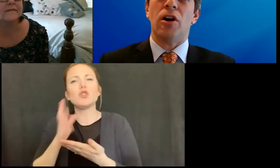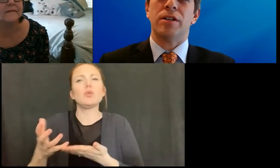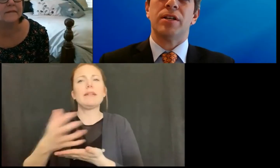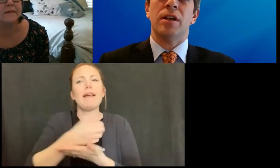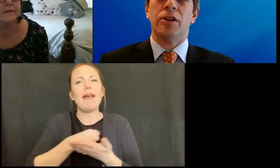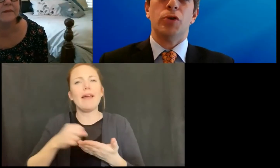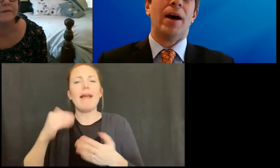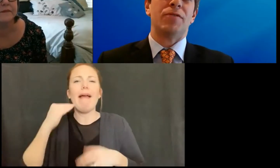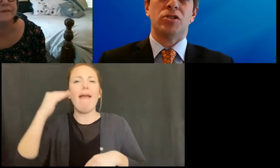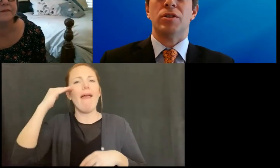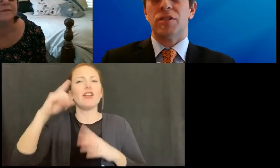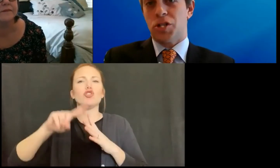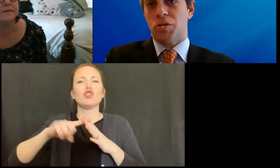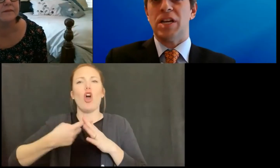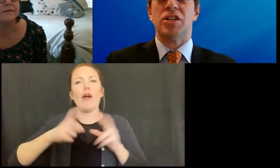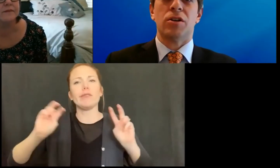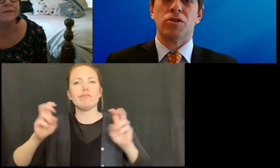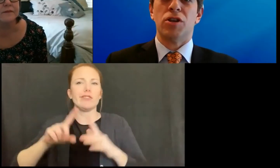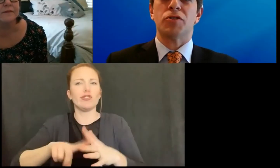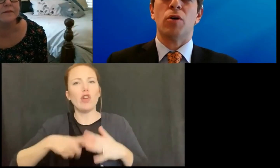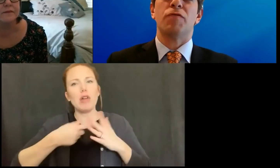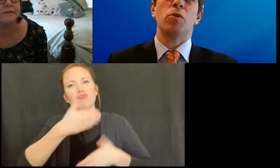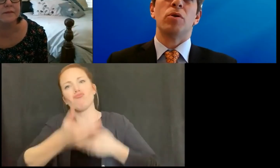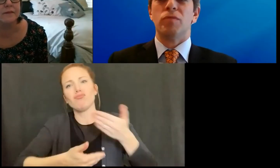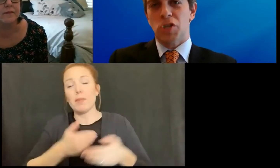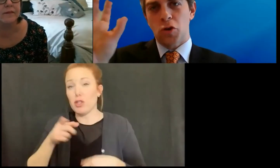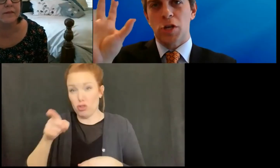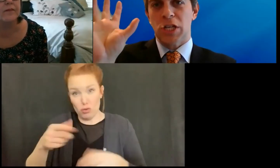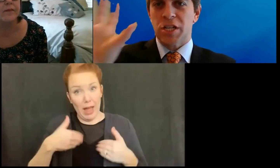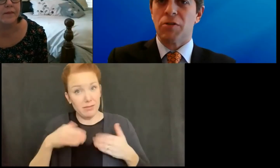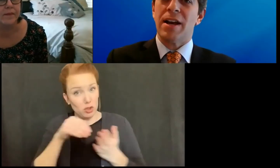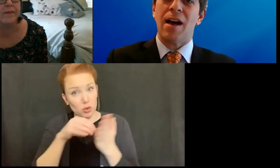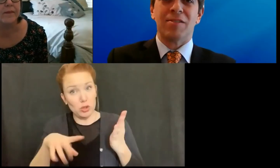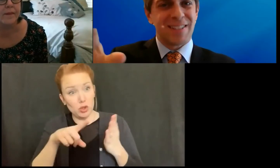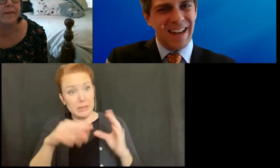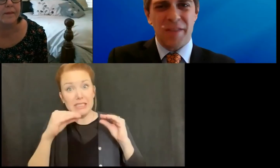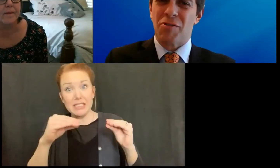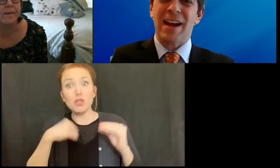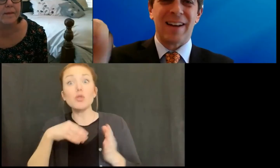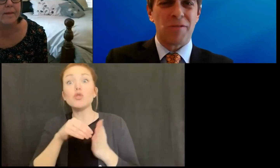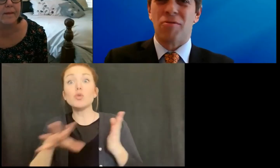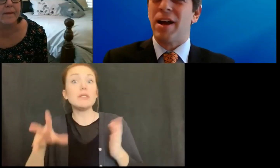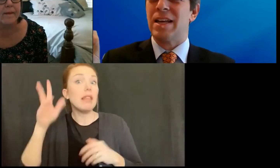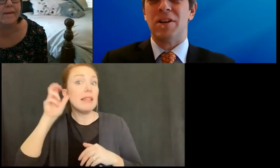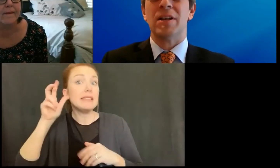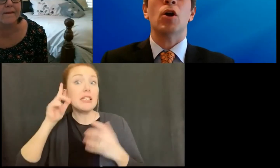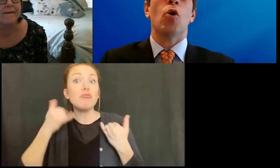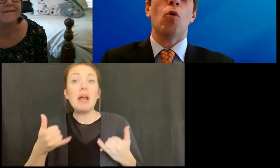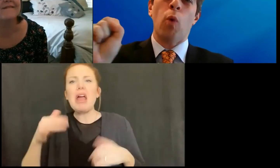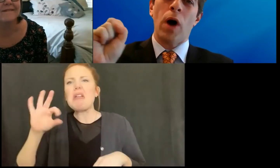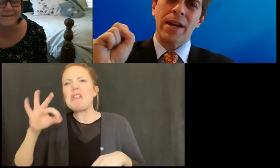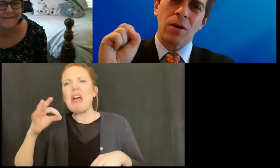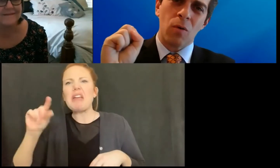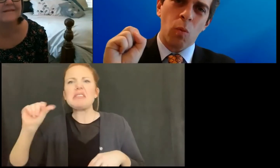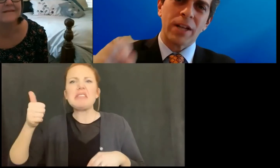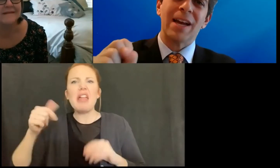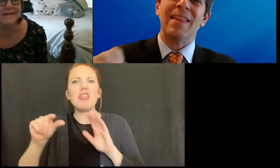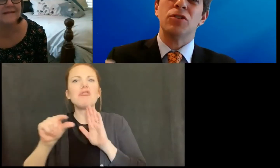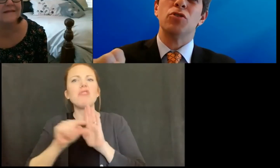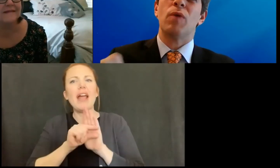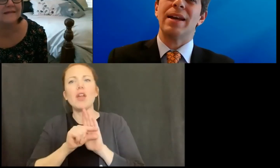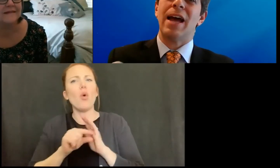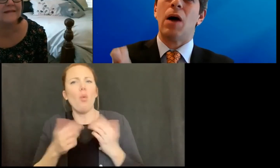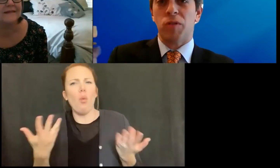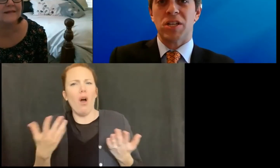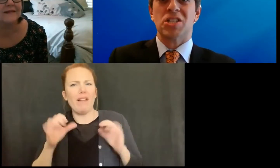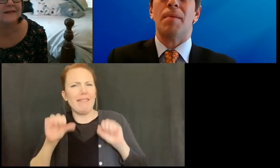head start? Did you have students that you're teaching yourself? So if you're these students listening right now, 10th grade, 9th grade, even, what can